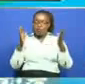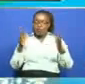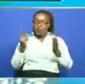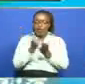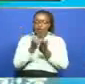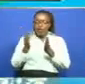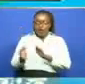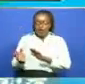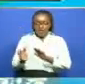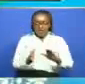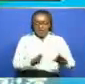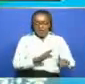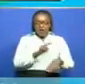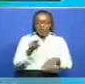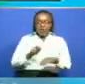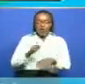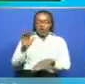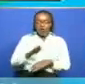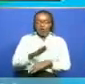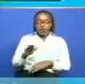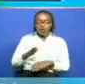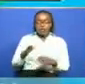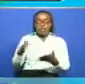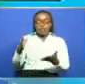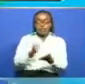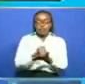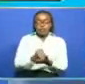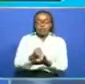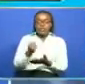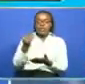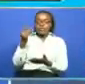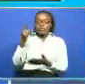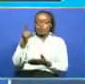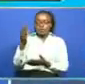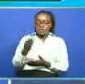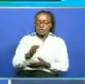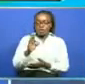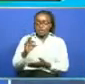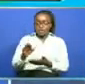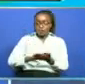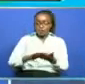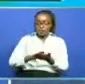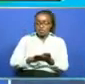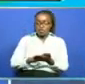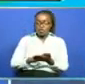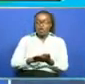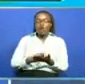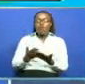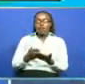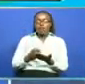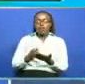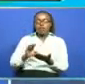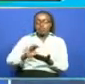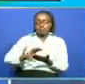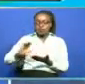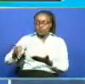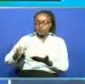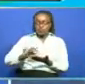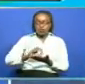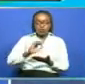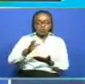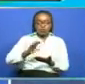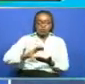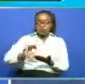Now, the National Assembly has adopted the third basis for revenue sharing report tabled from the Senate, paving way for disbursement of funds